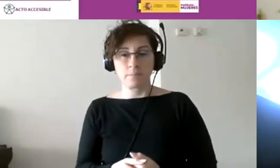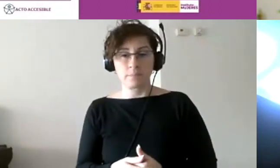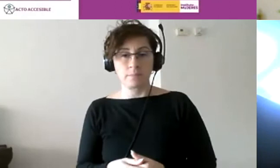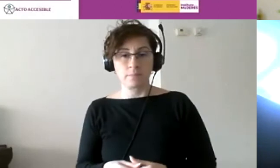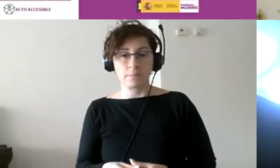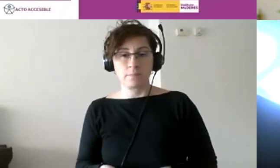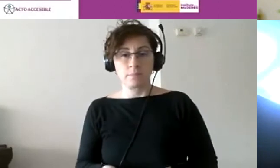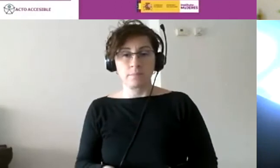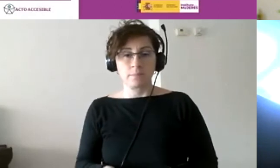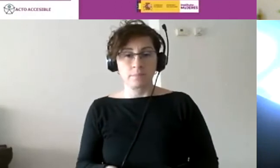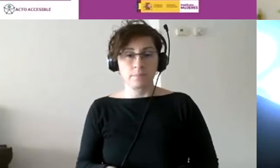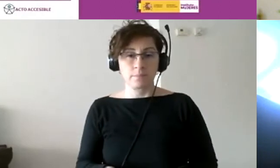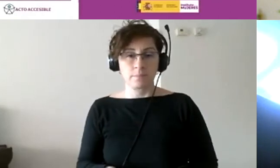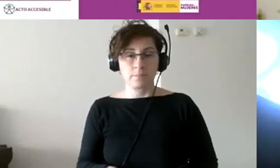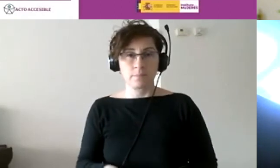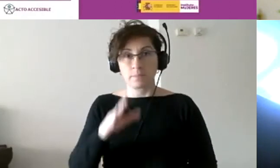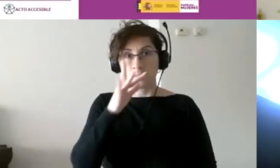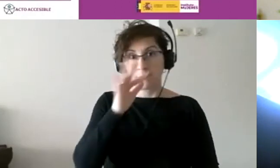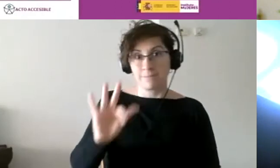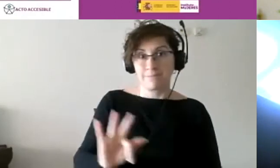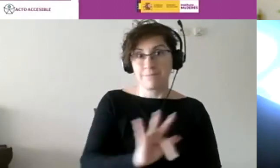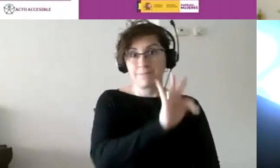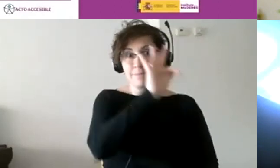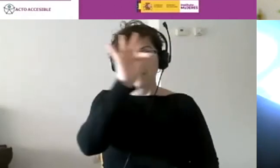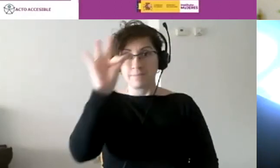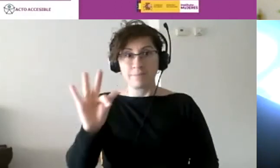to Irina. I think she's already